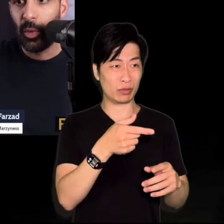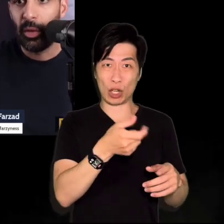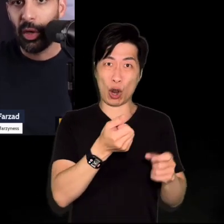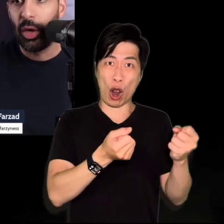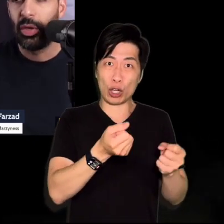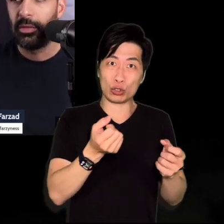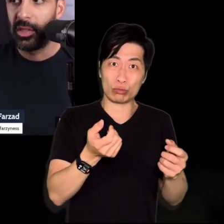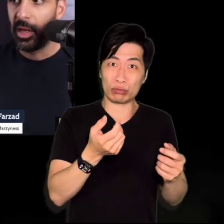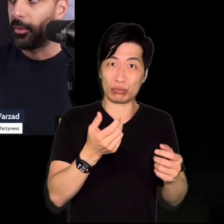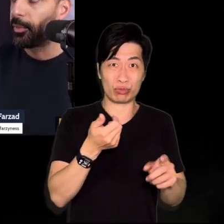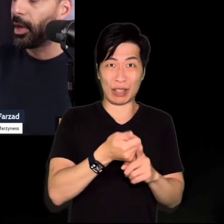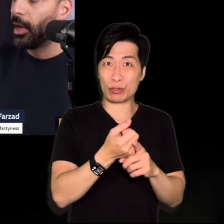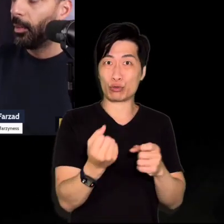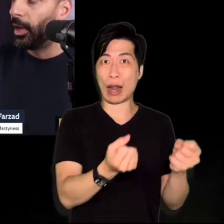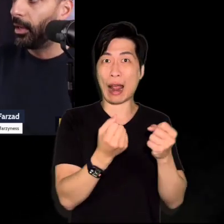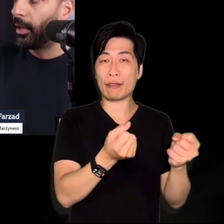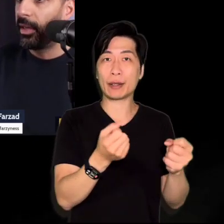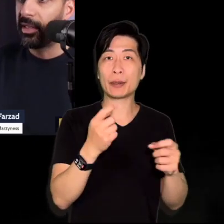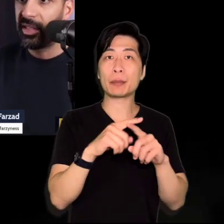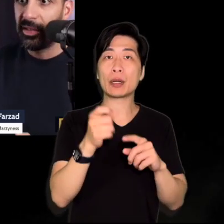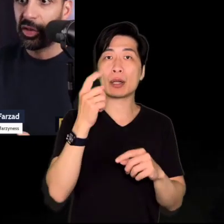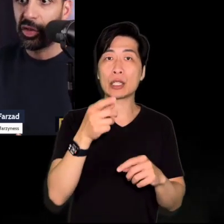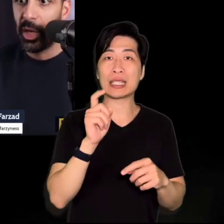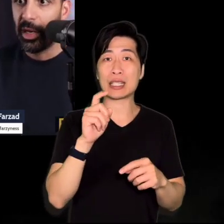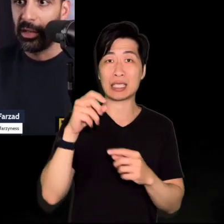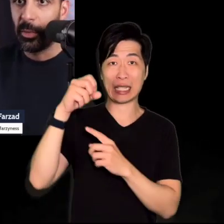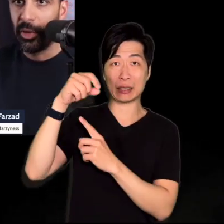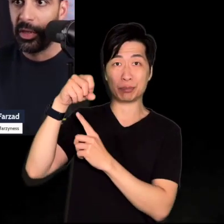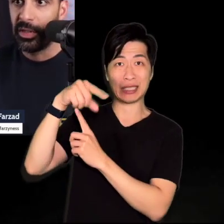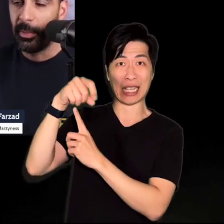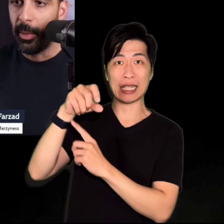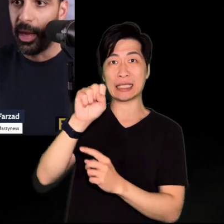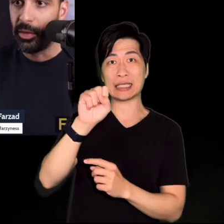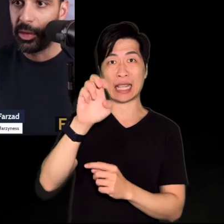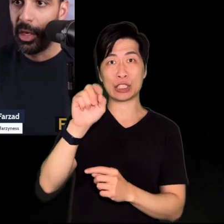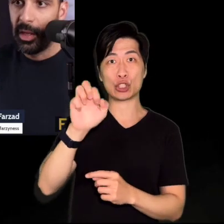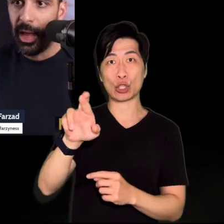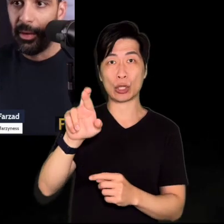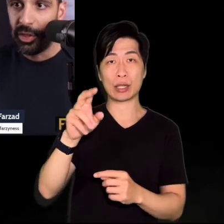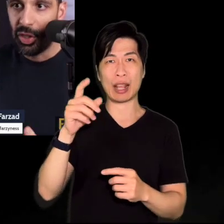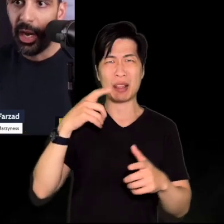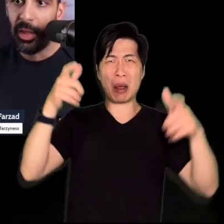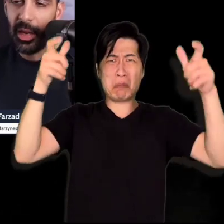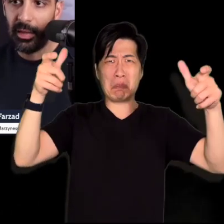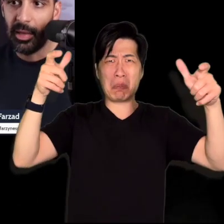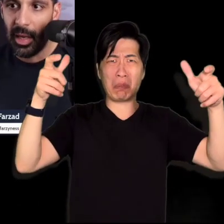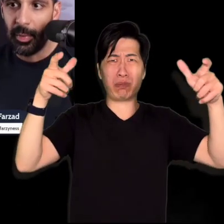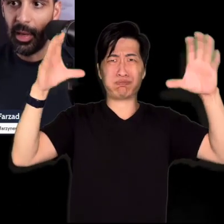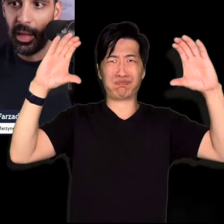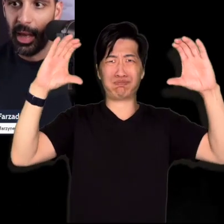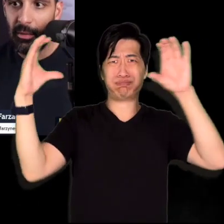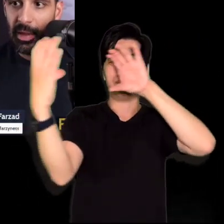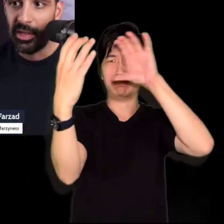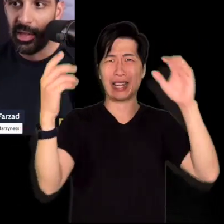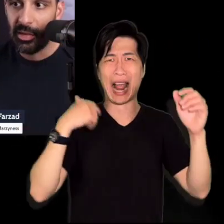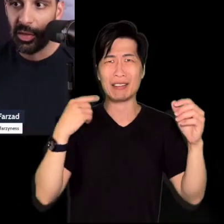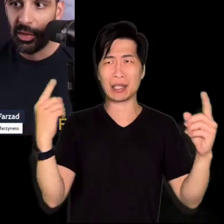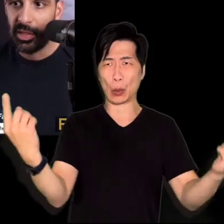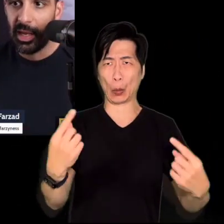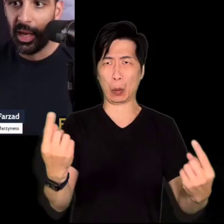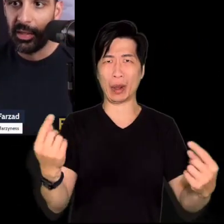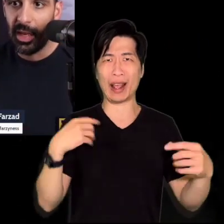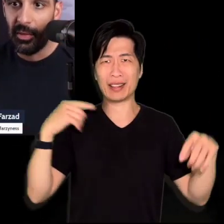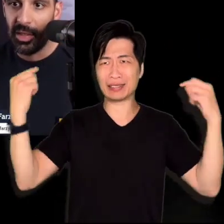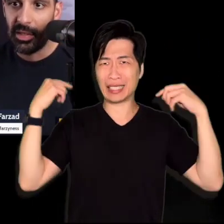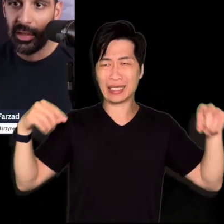driver at the wheel. The car drives itself. But the sensor suite it needs, hopefully you can see my mouse. They have this giant thing at the top. They have these sensors